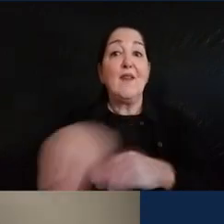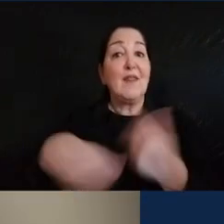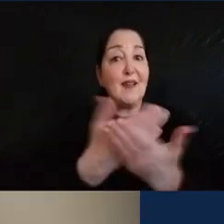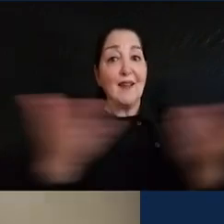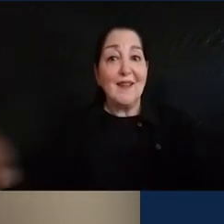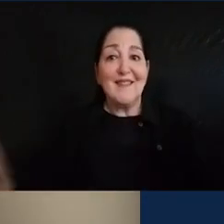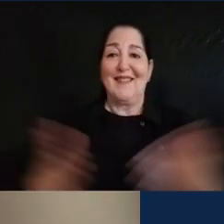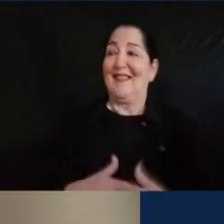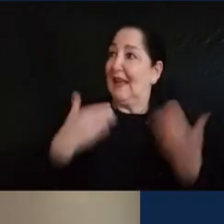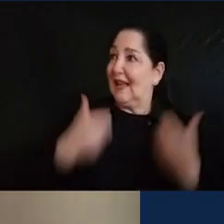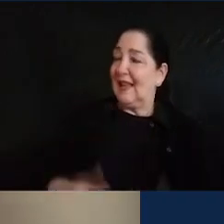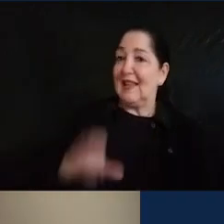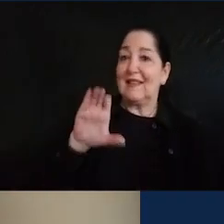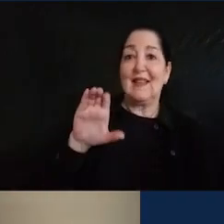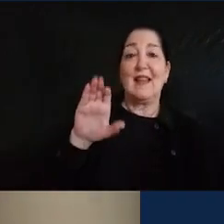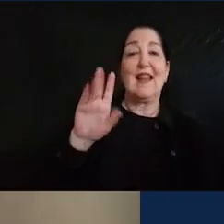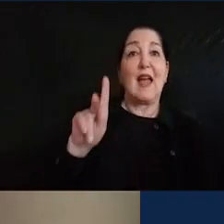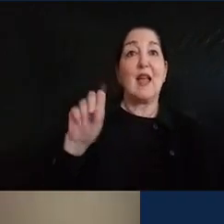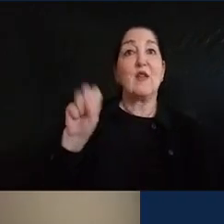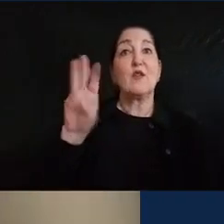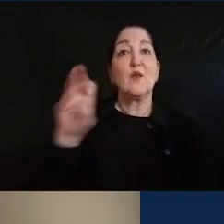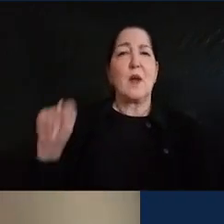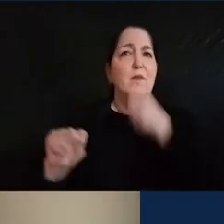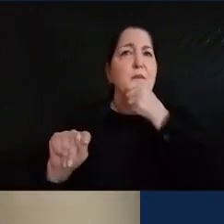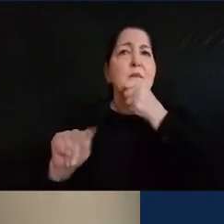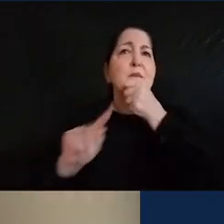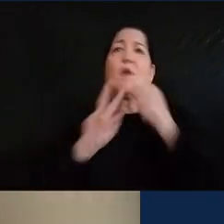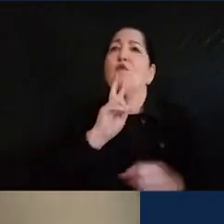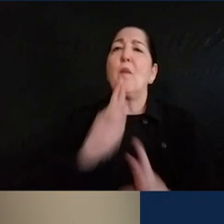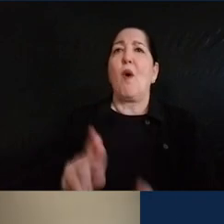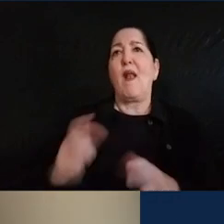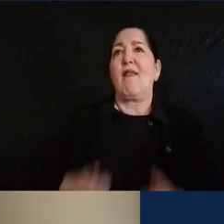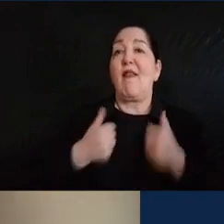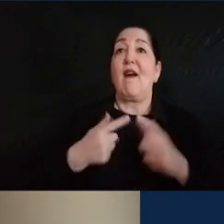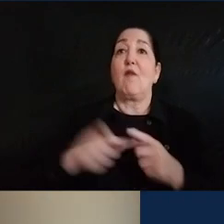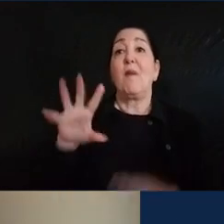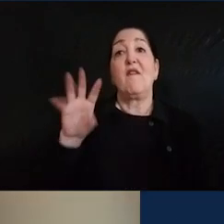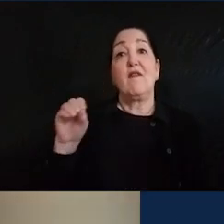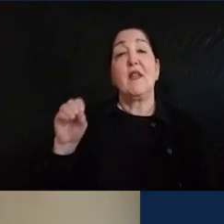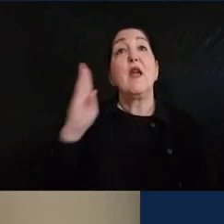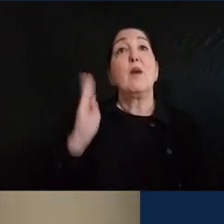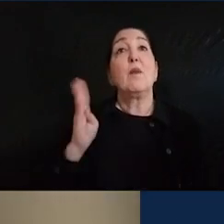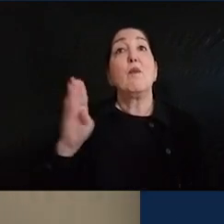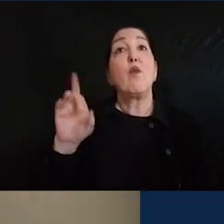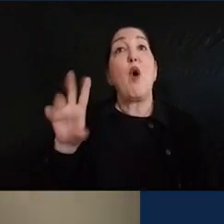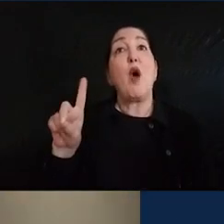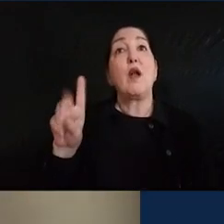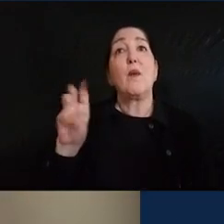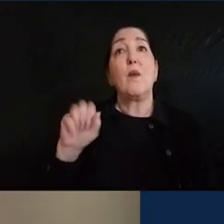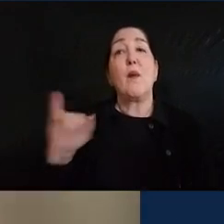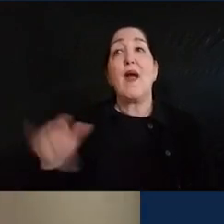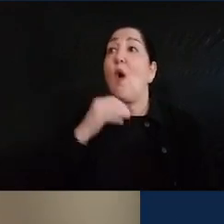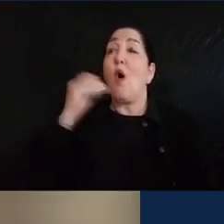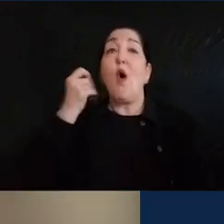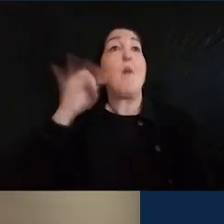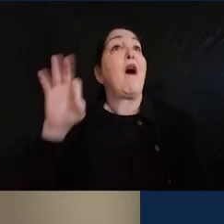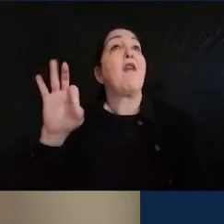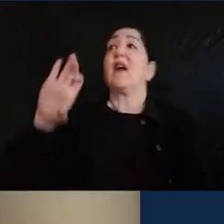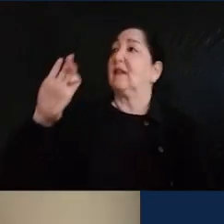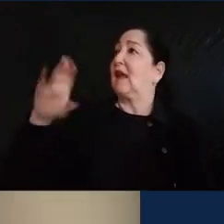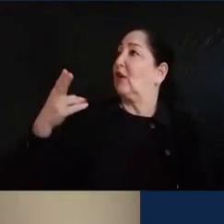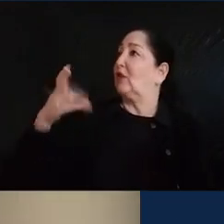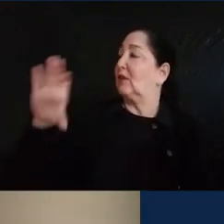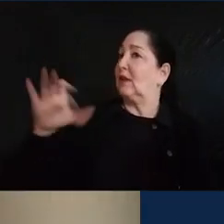Good evening, everyone. CK Sweat here, reporting live from 50 Broadway, home of